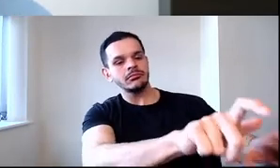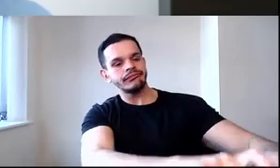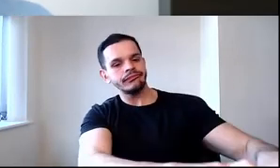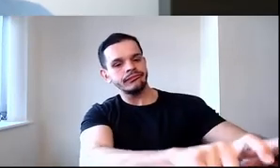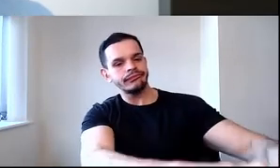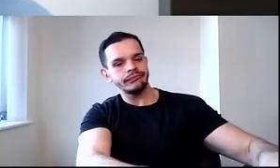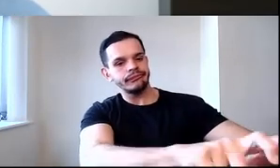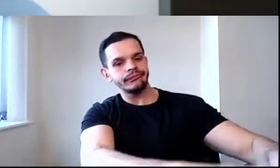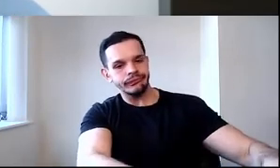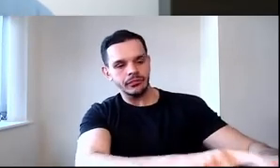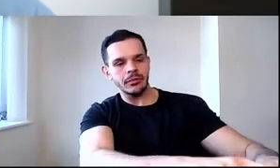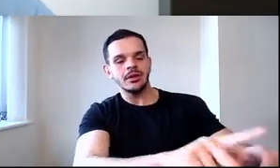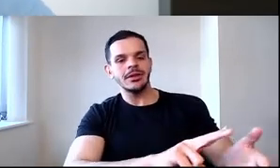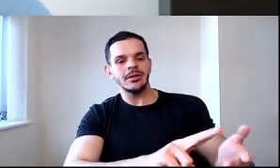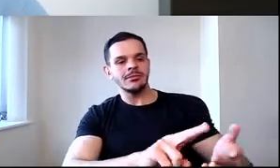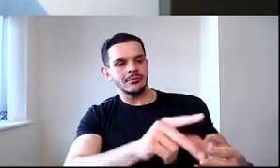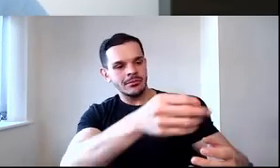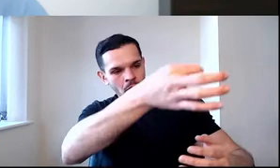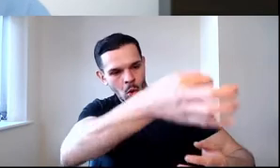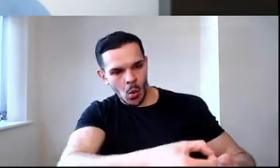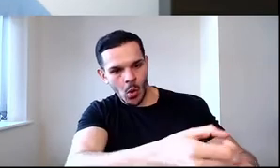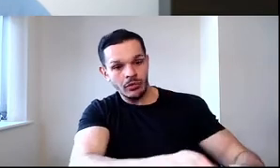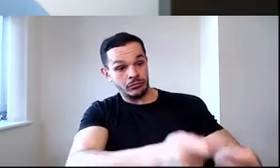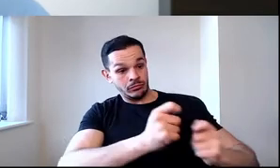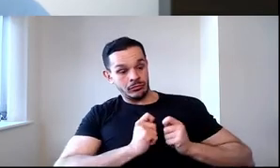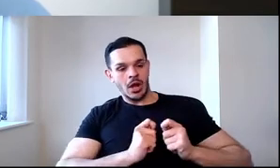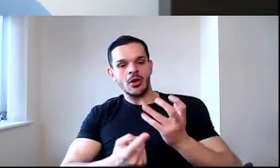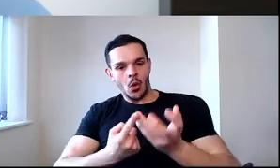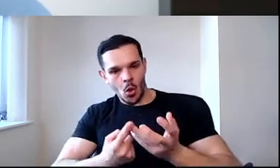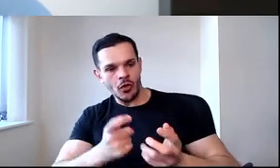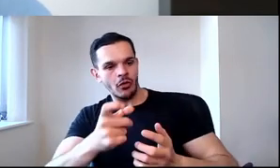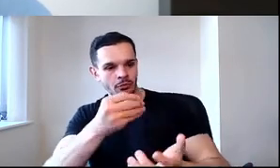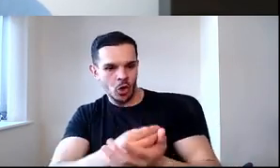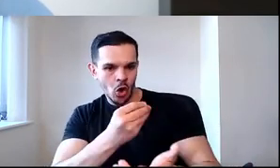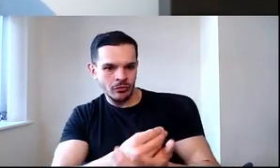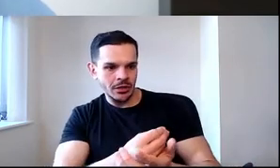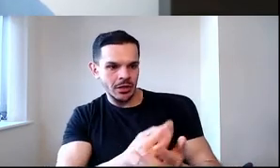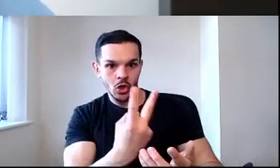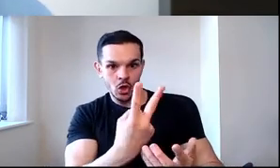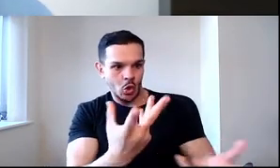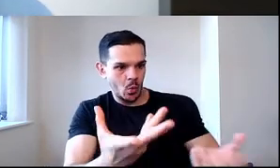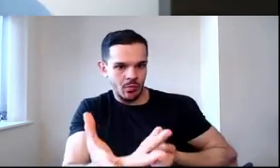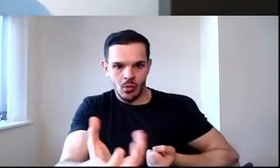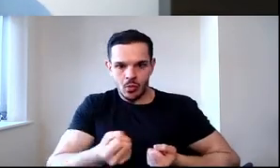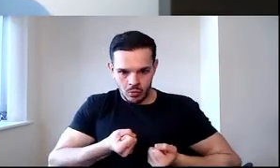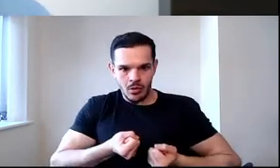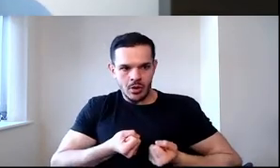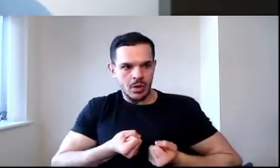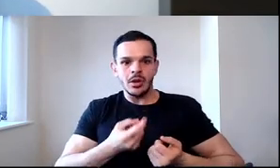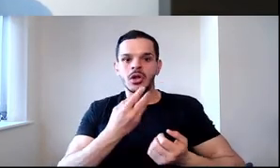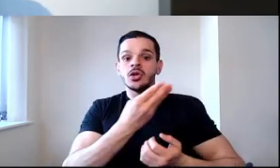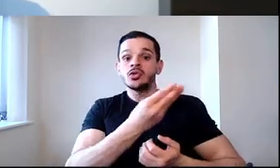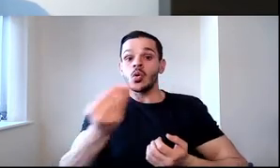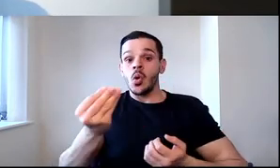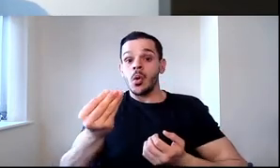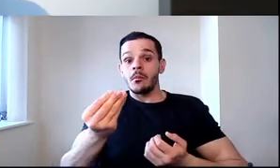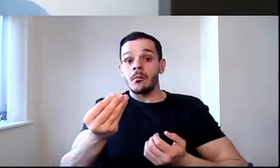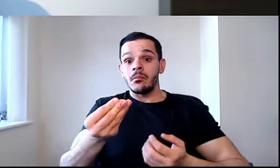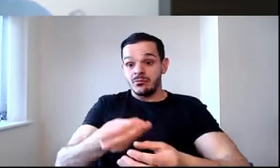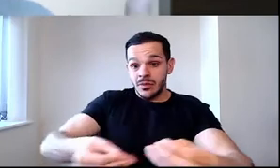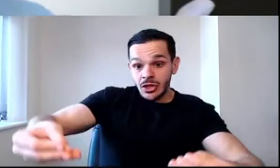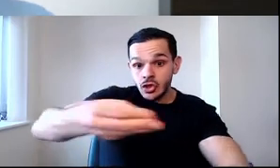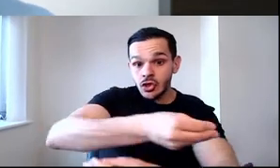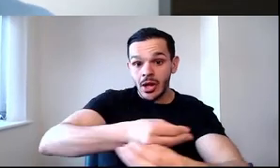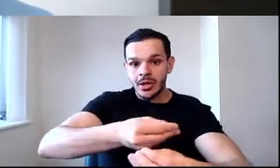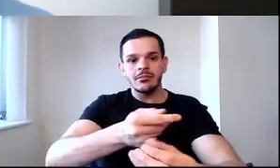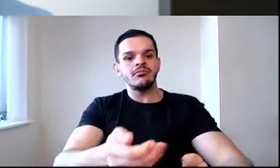native cryptocurrency and the other crypto. There is a way, some platforms actually provide more than one reward. Okay, so they